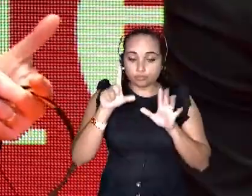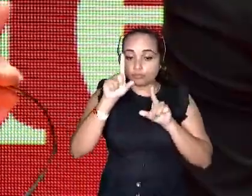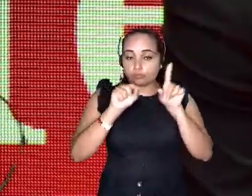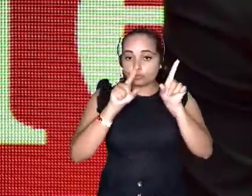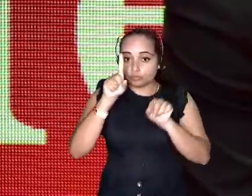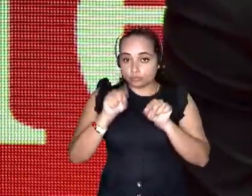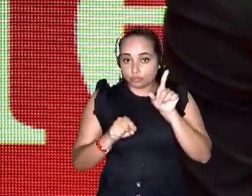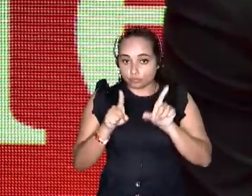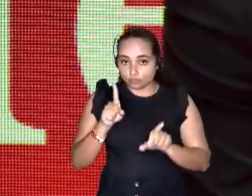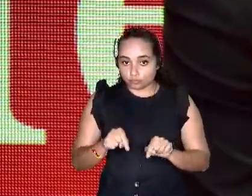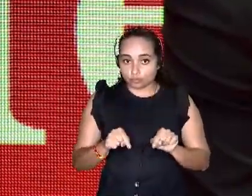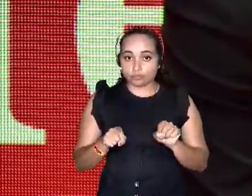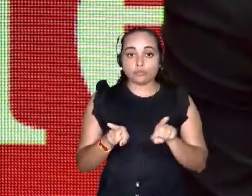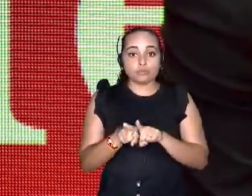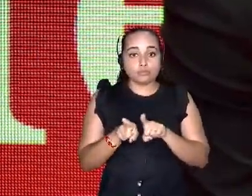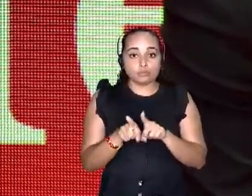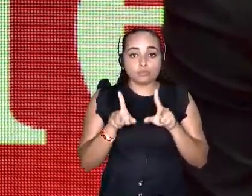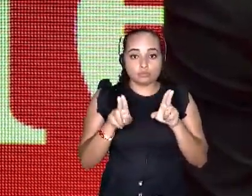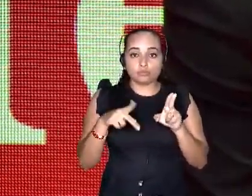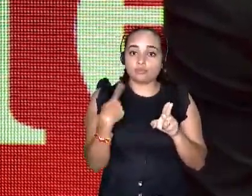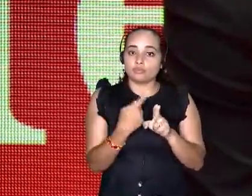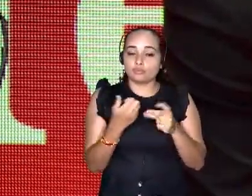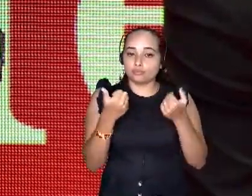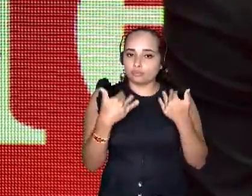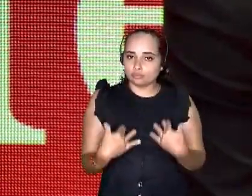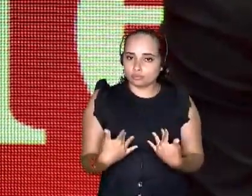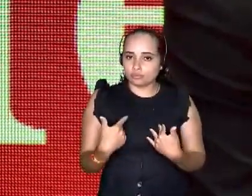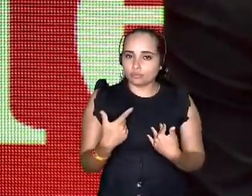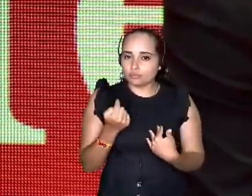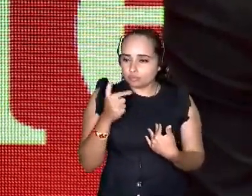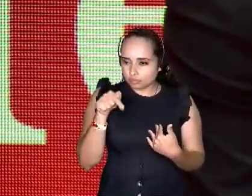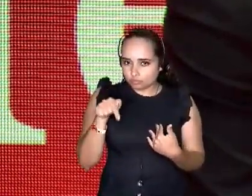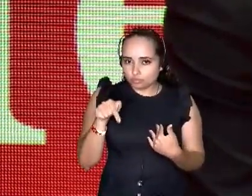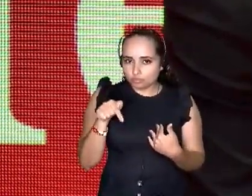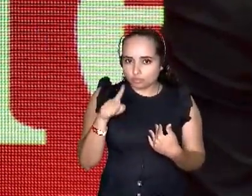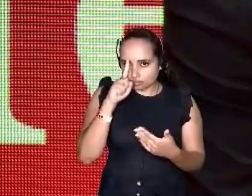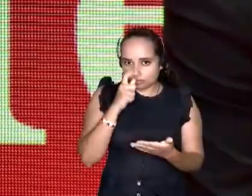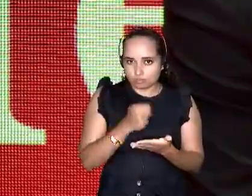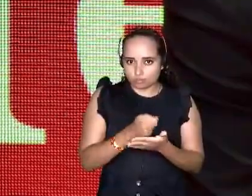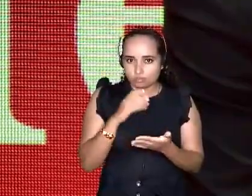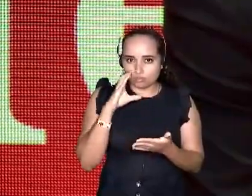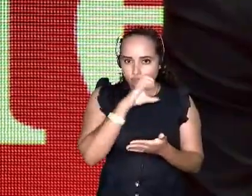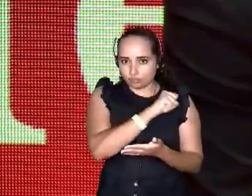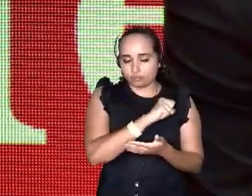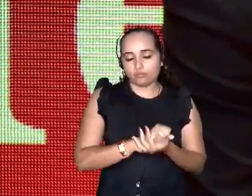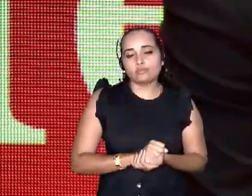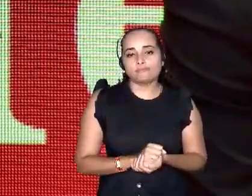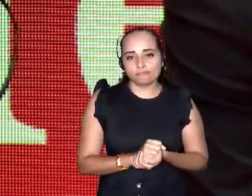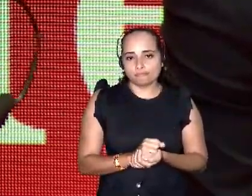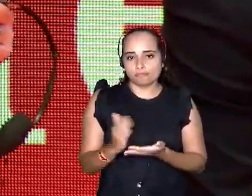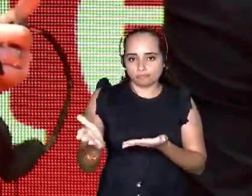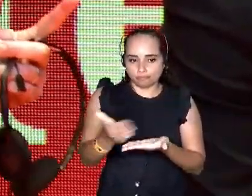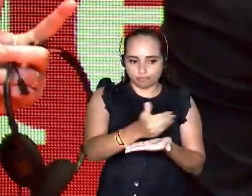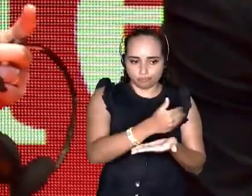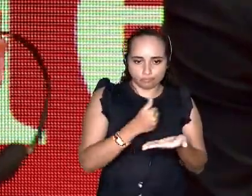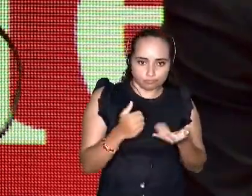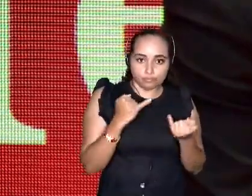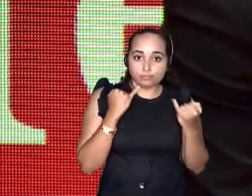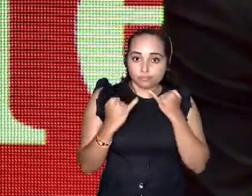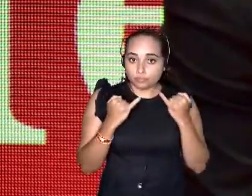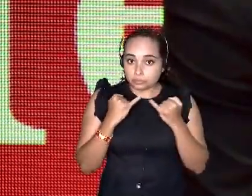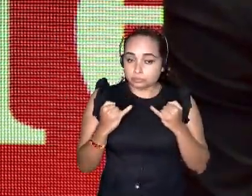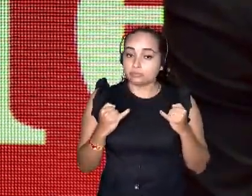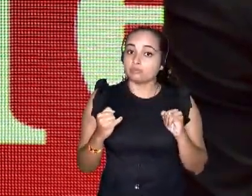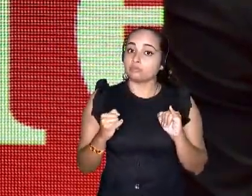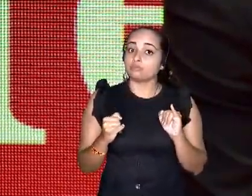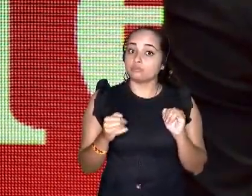about before, to quickly decide. And we don't have to do everything. We just have to collect enough information, and as Romero said, to